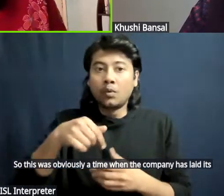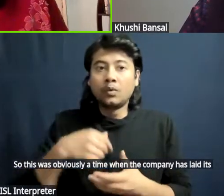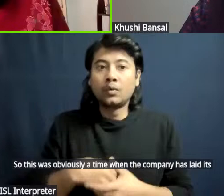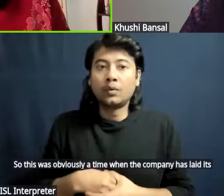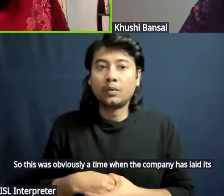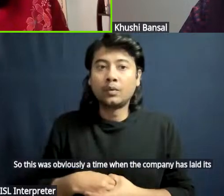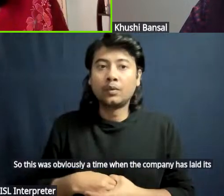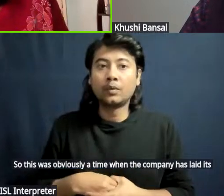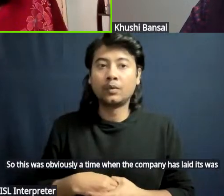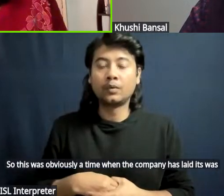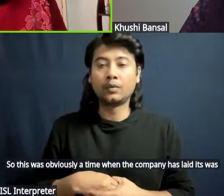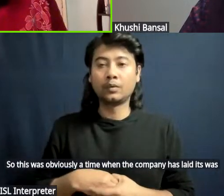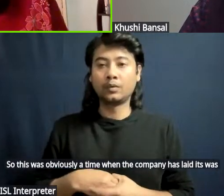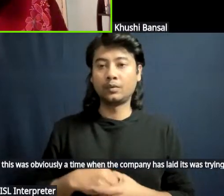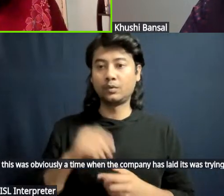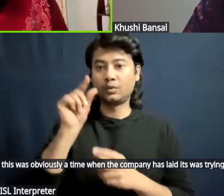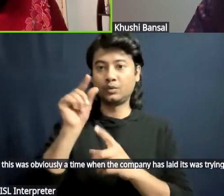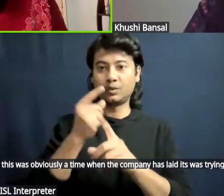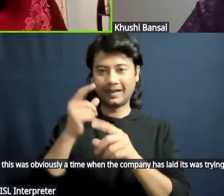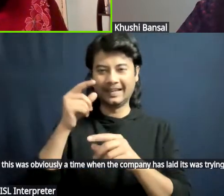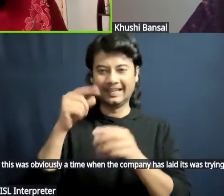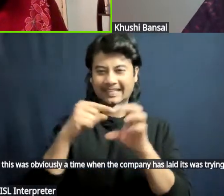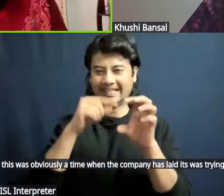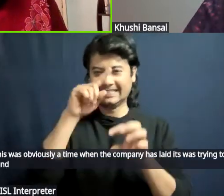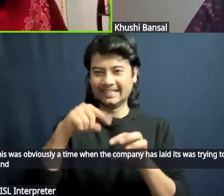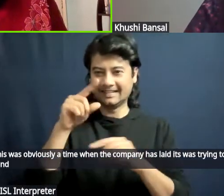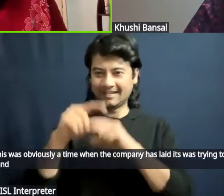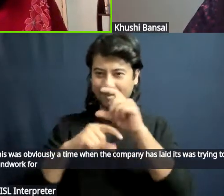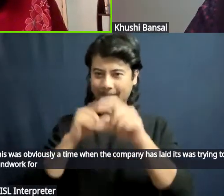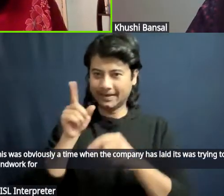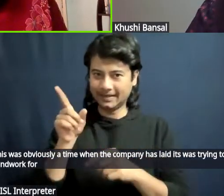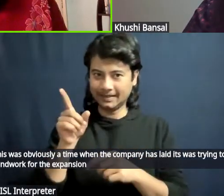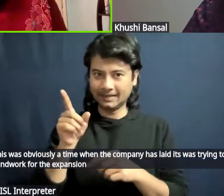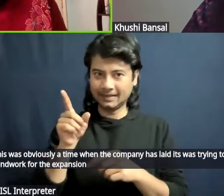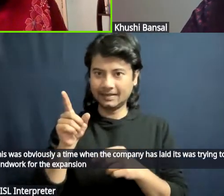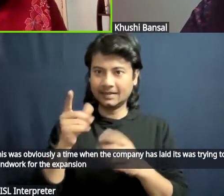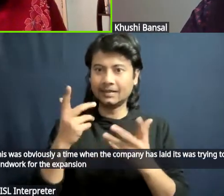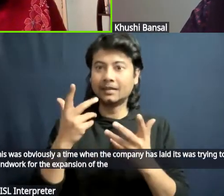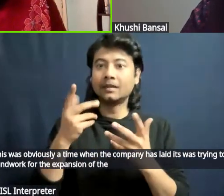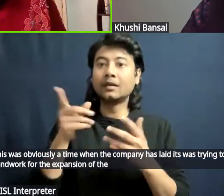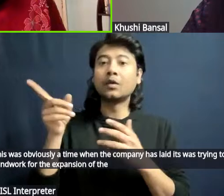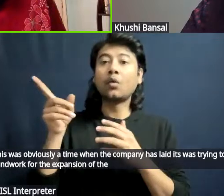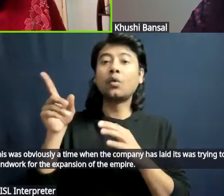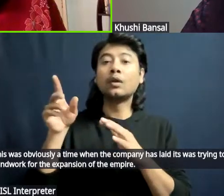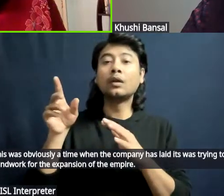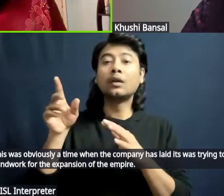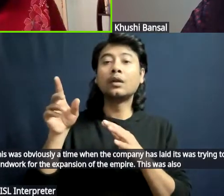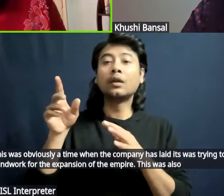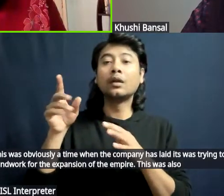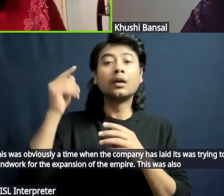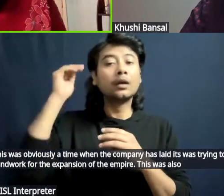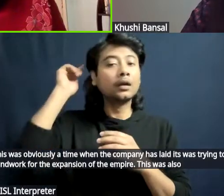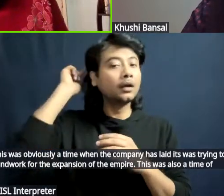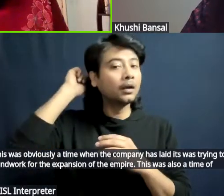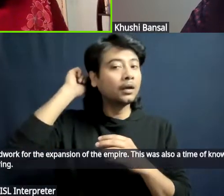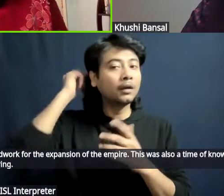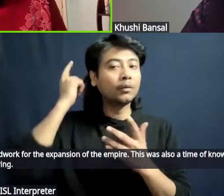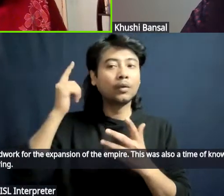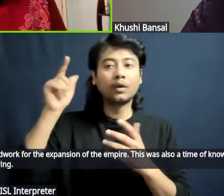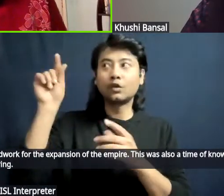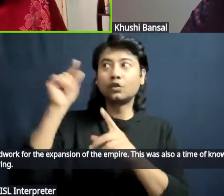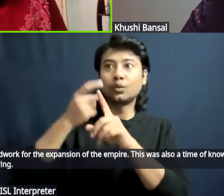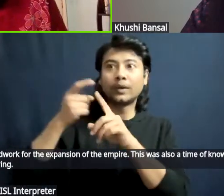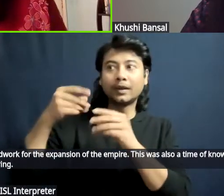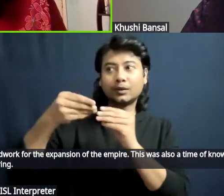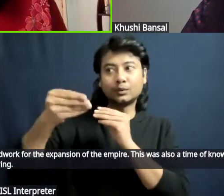trying to lay its groundwork for the expansion of the empire. This was also a time of knowledge gathering,